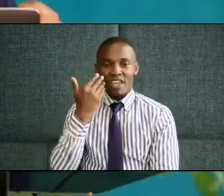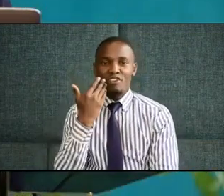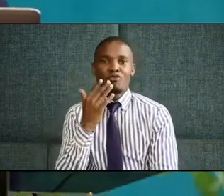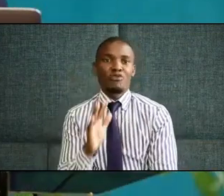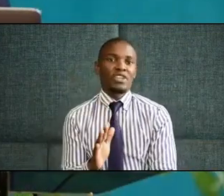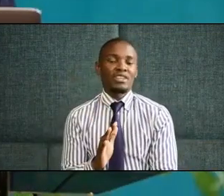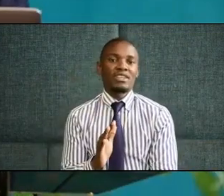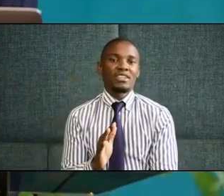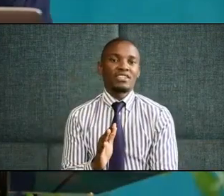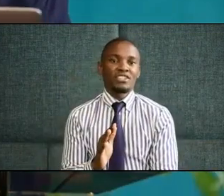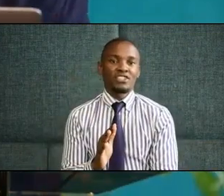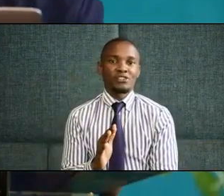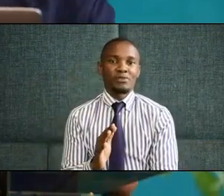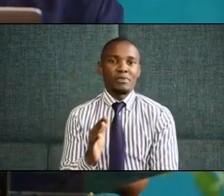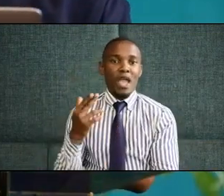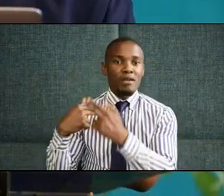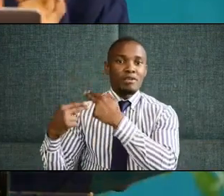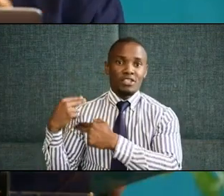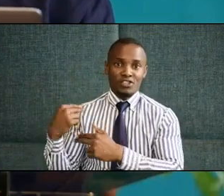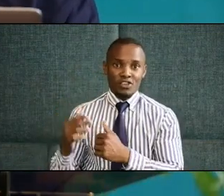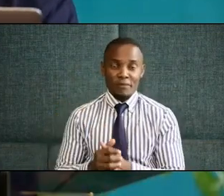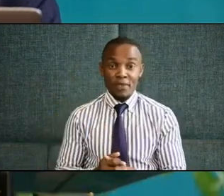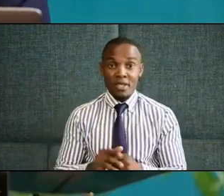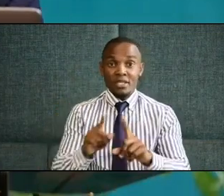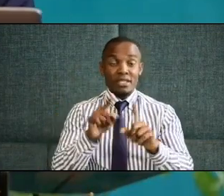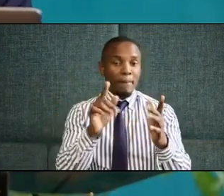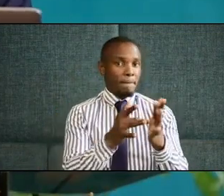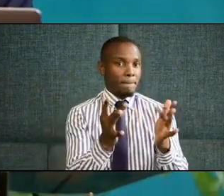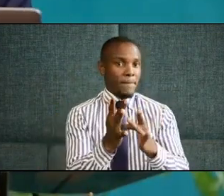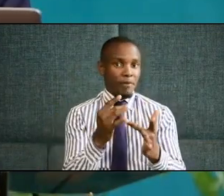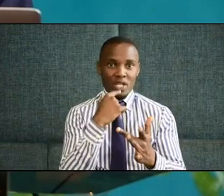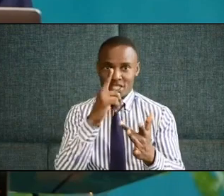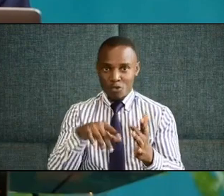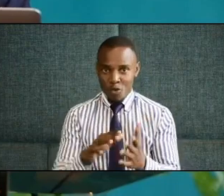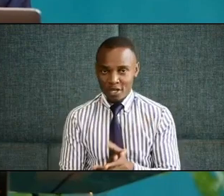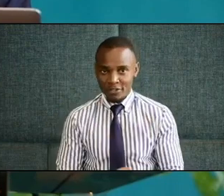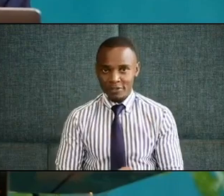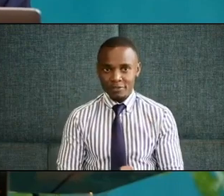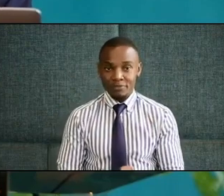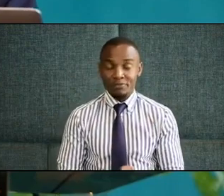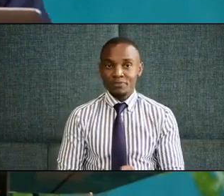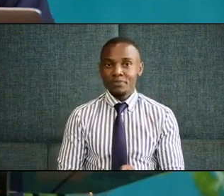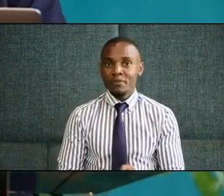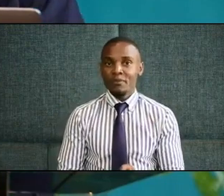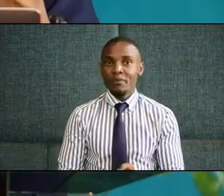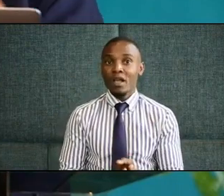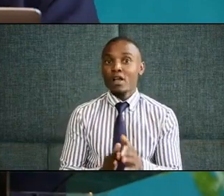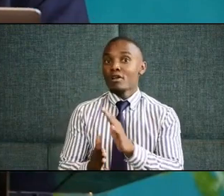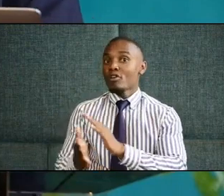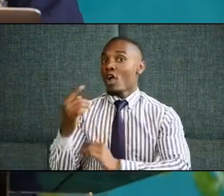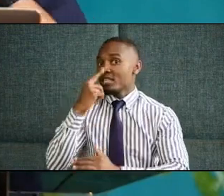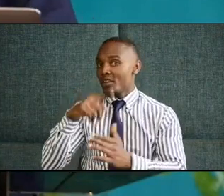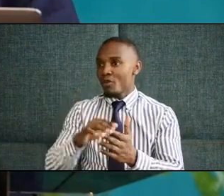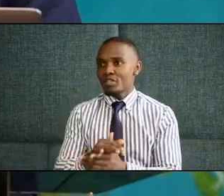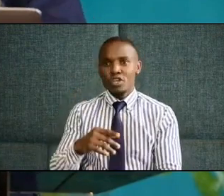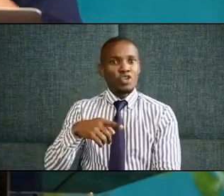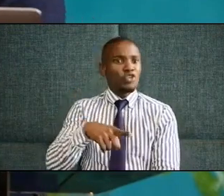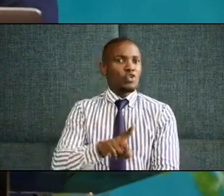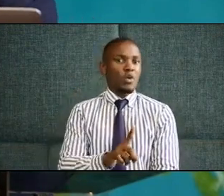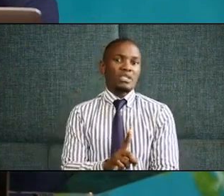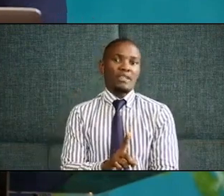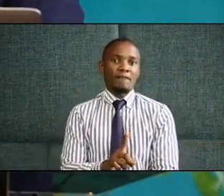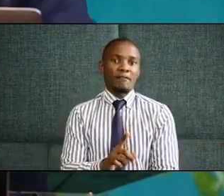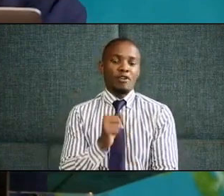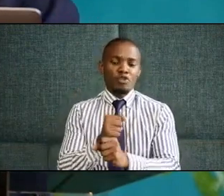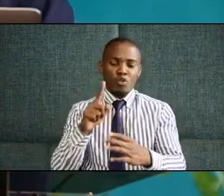forgotten. We have forgotten. The Bible says, therefore, God says, you just, listen,